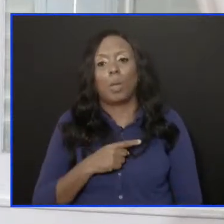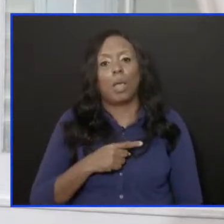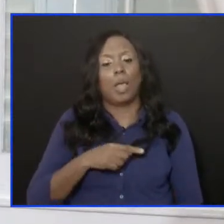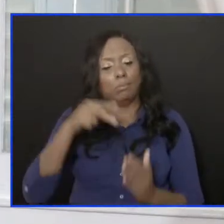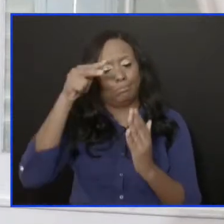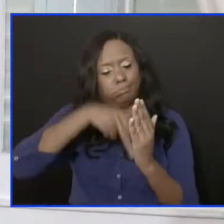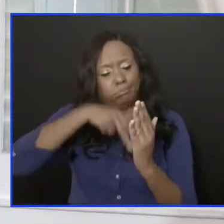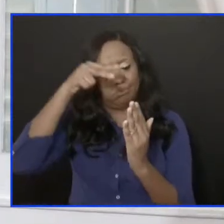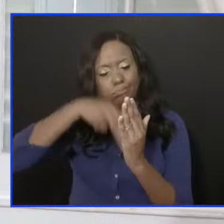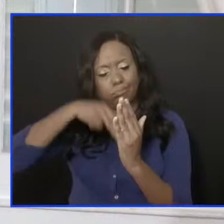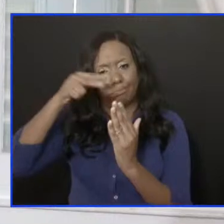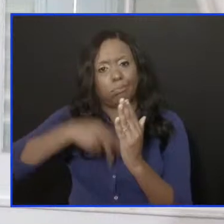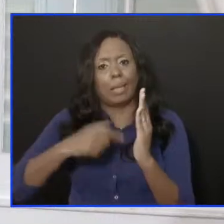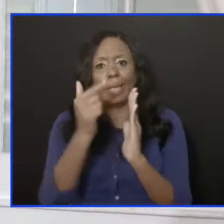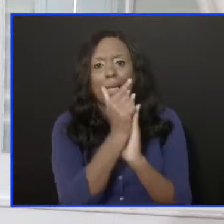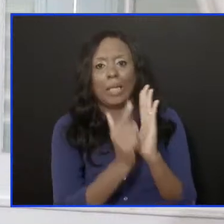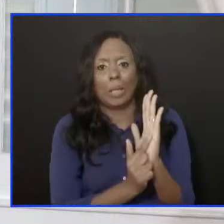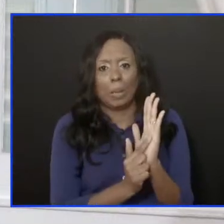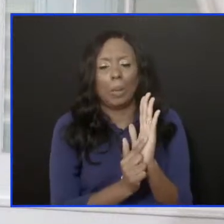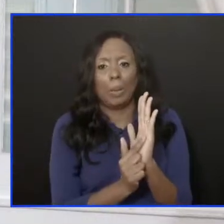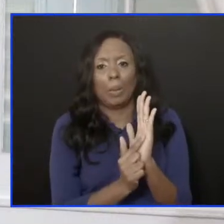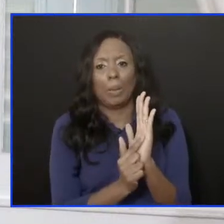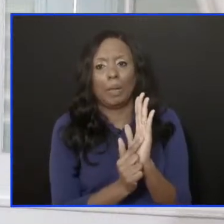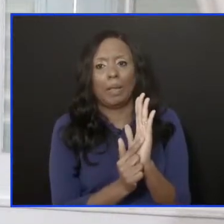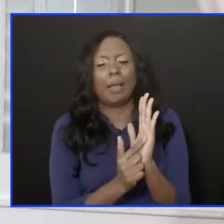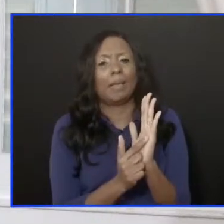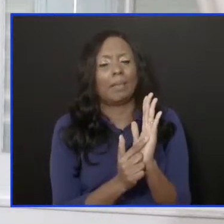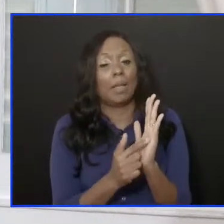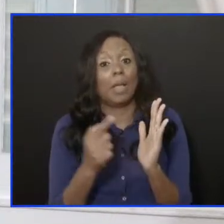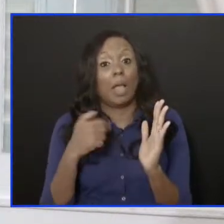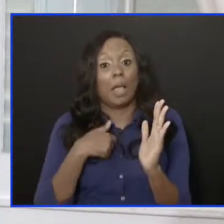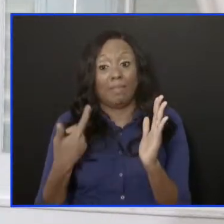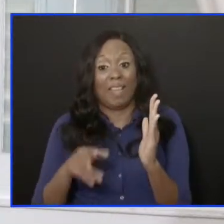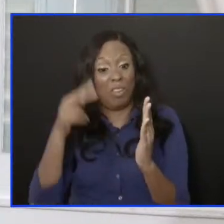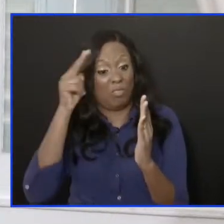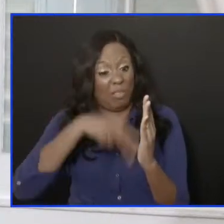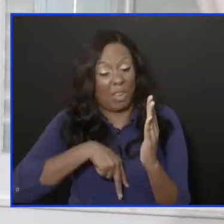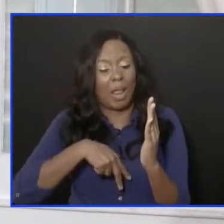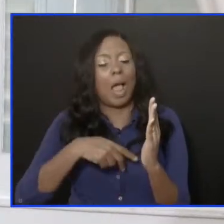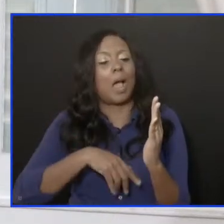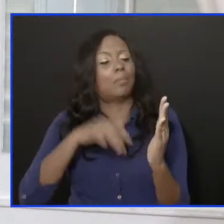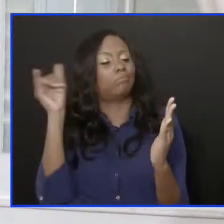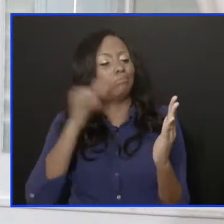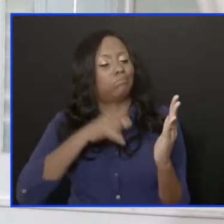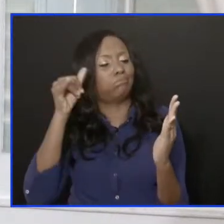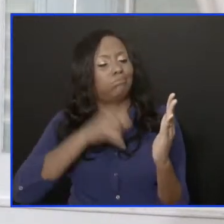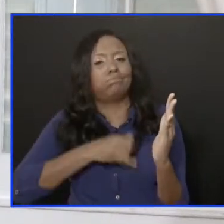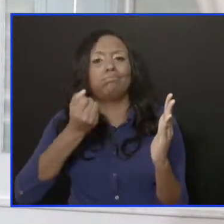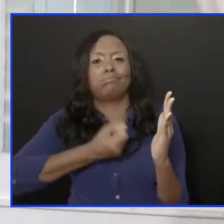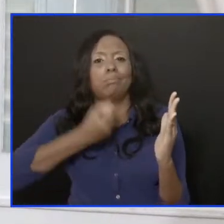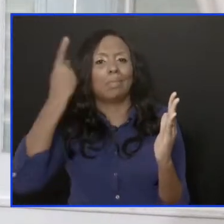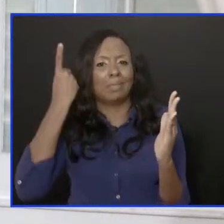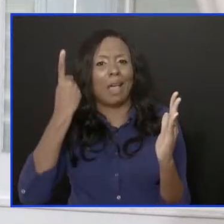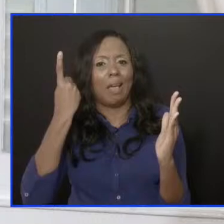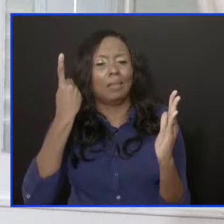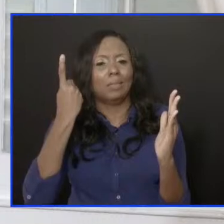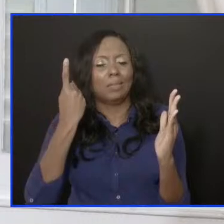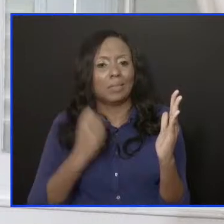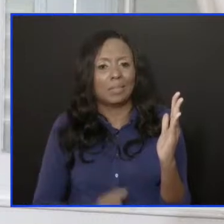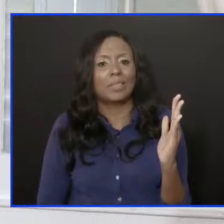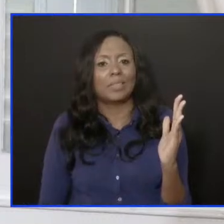by piece, and then I myself got a much better understanding. And so